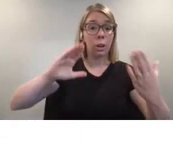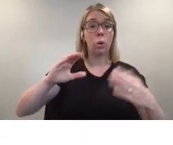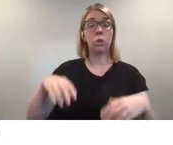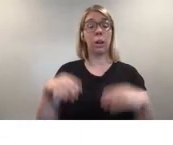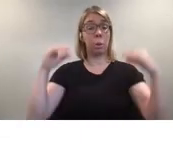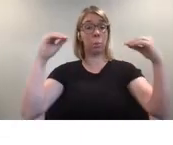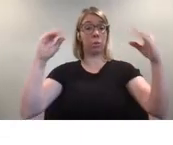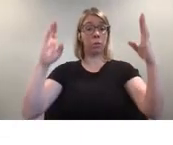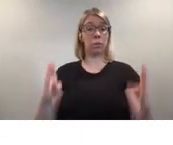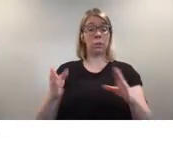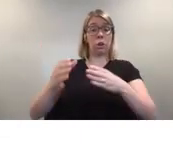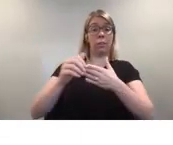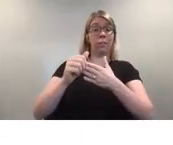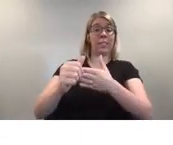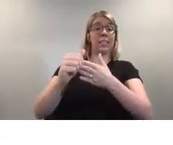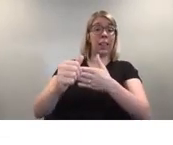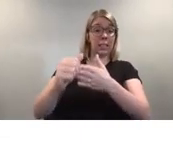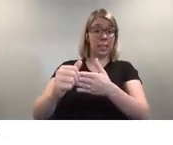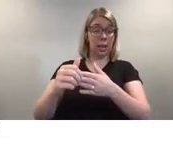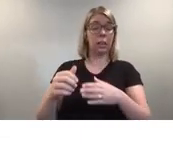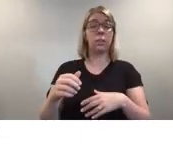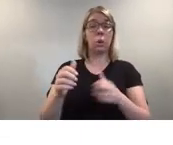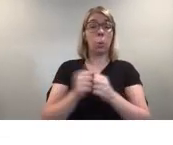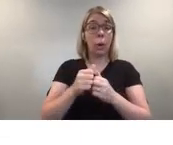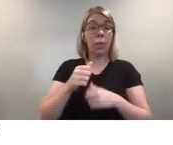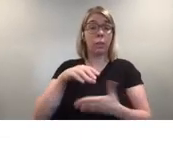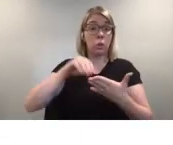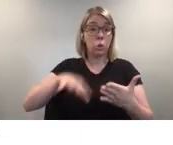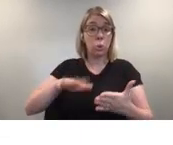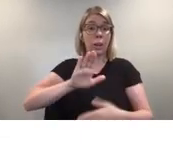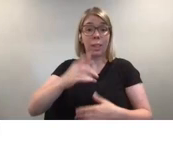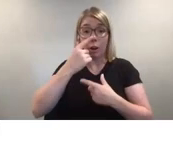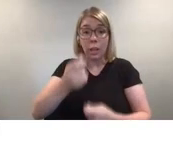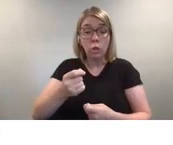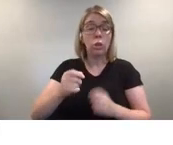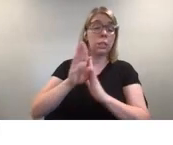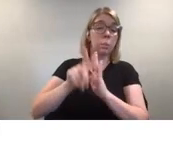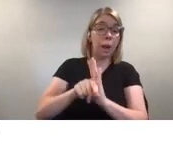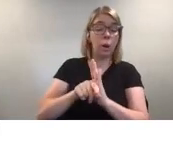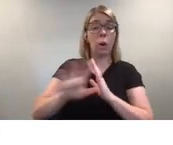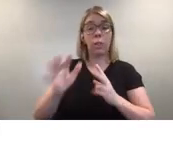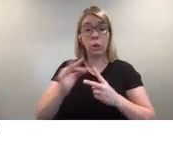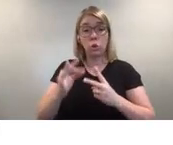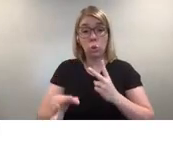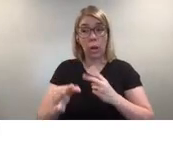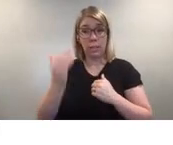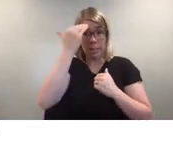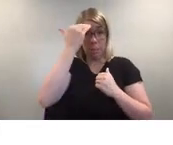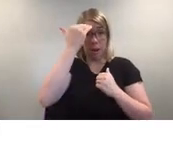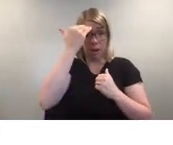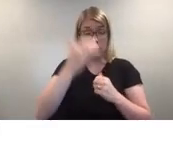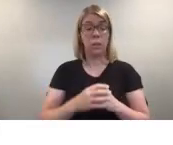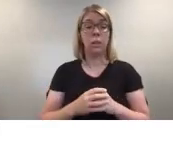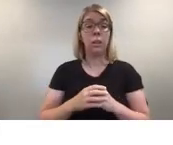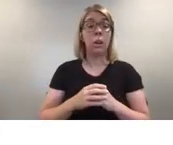learning experience with students' interest and choice and background in mind. Certainly, I think open ped allows for